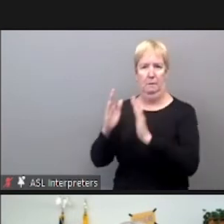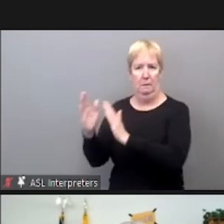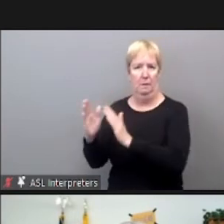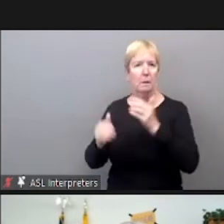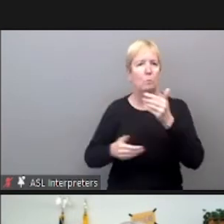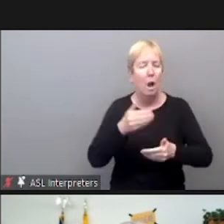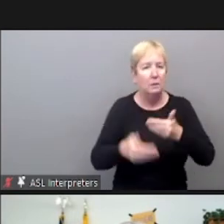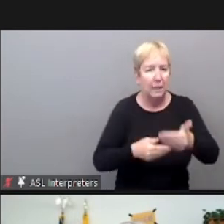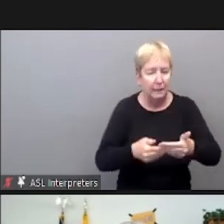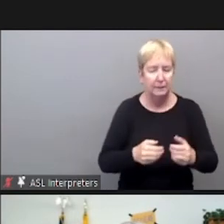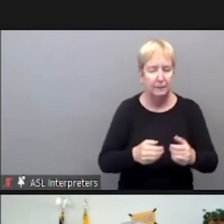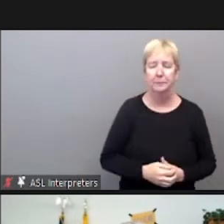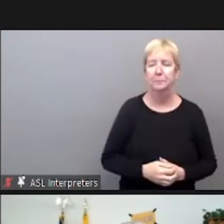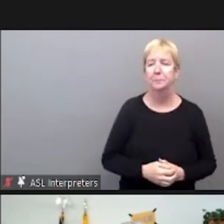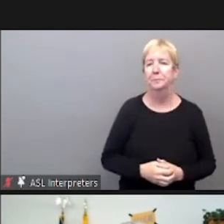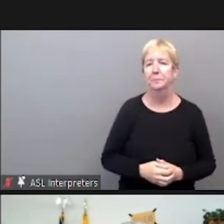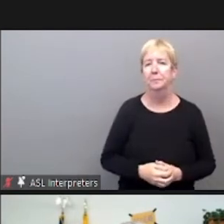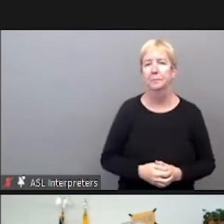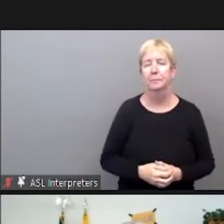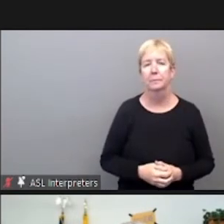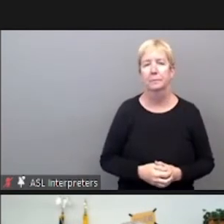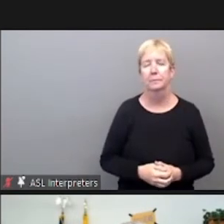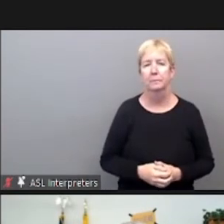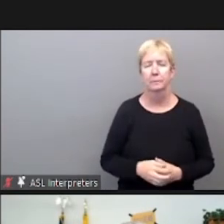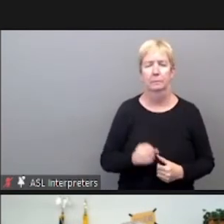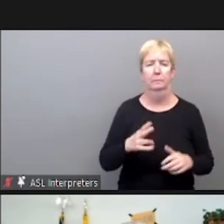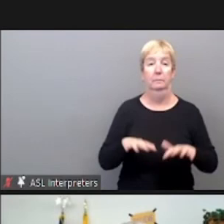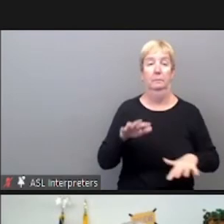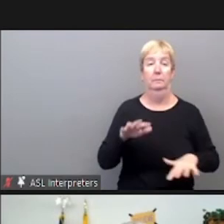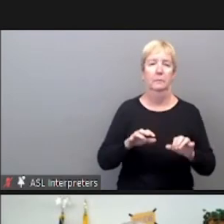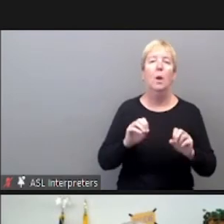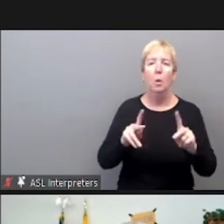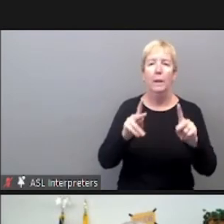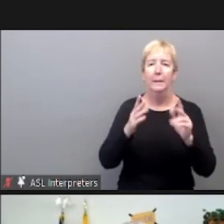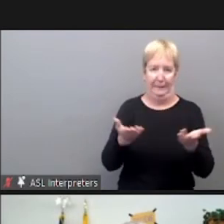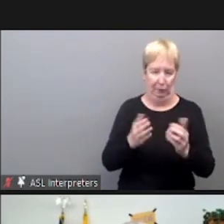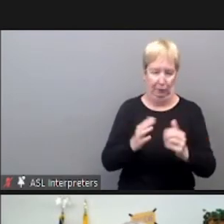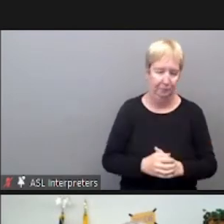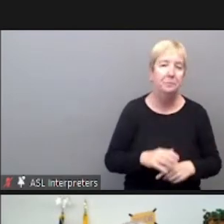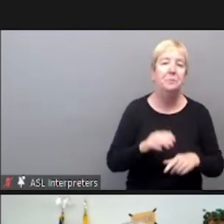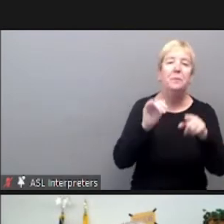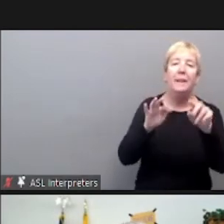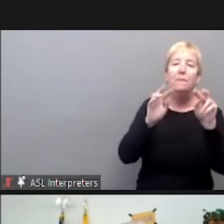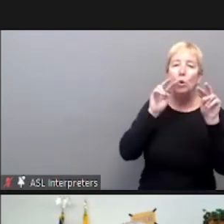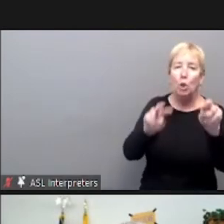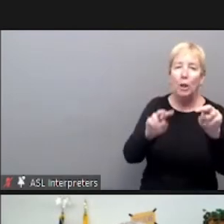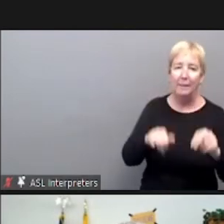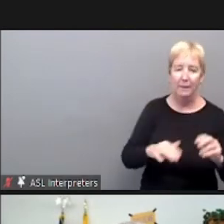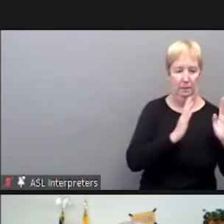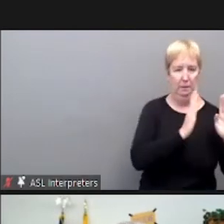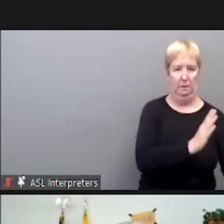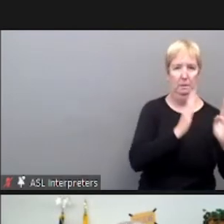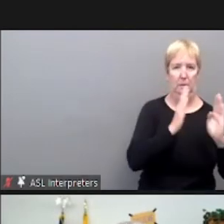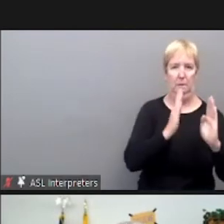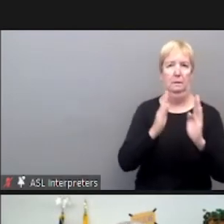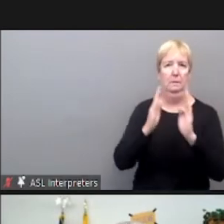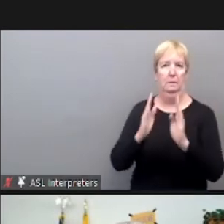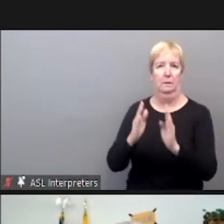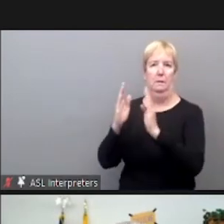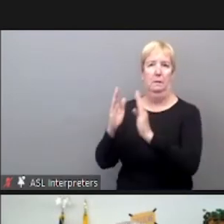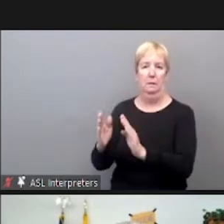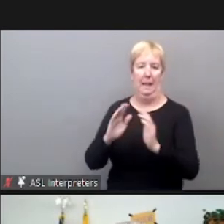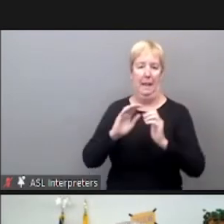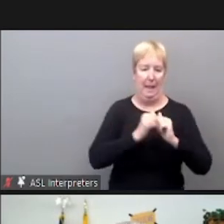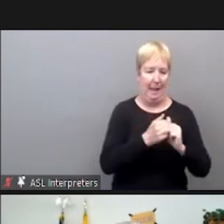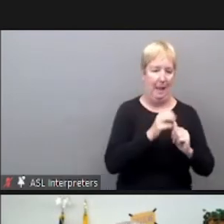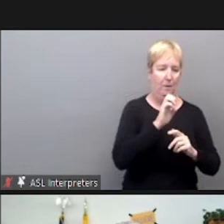the whole process of, now where did that go? Okay, here it is. If you look at the whole process of how the